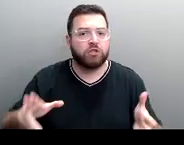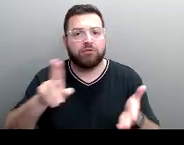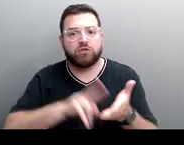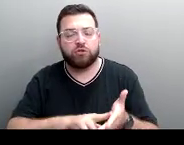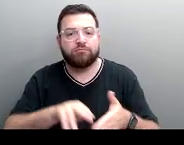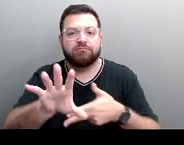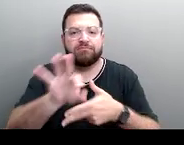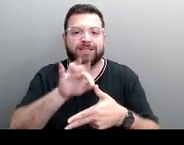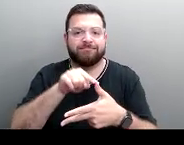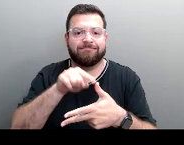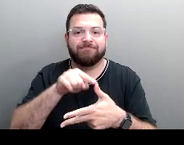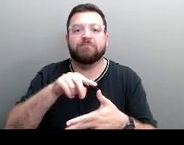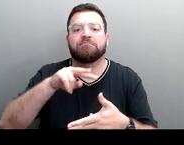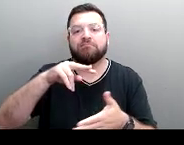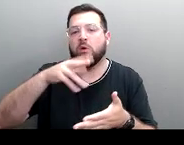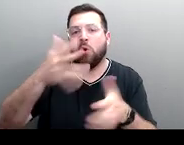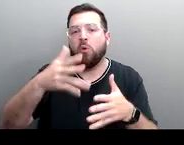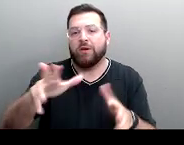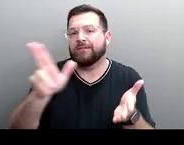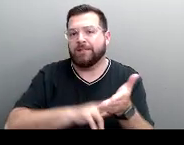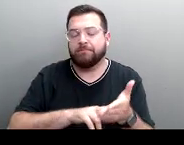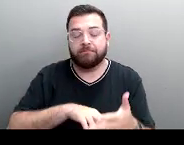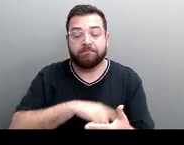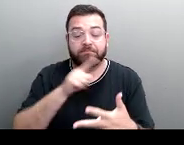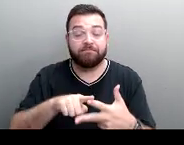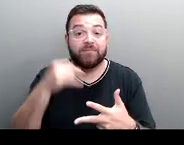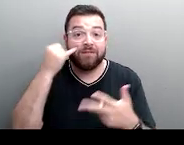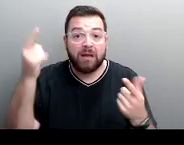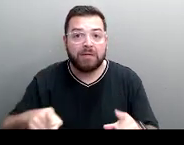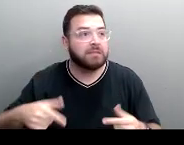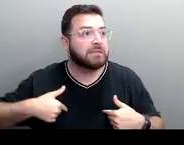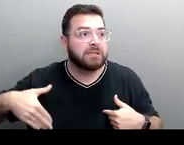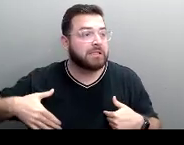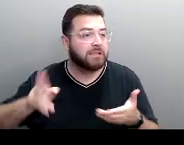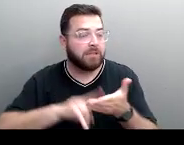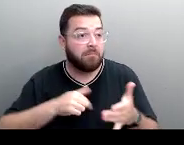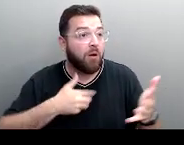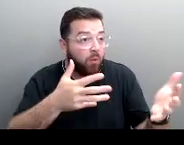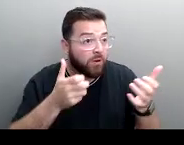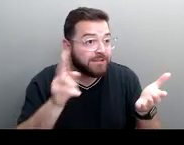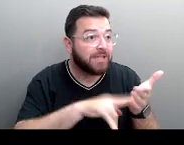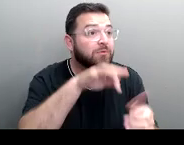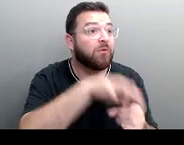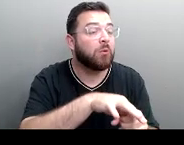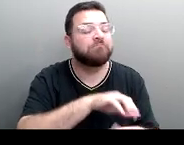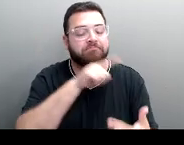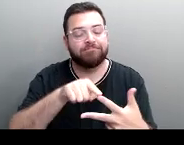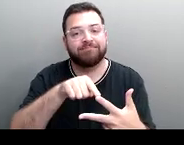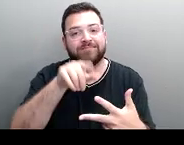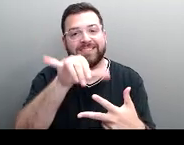first circle, already registered. However, if you're not registered and would like to register, you'll select the next box, which is